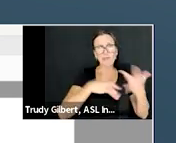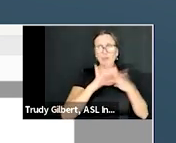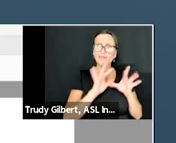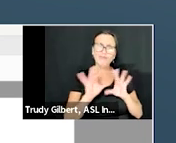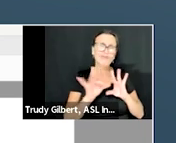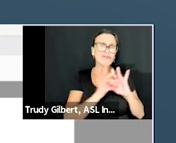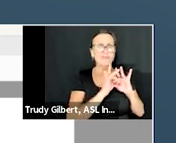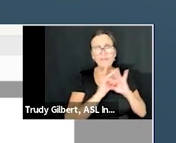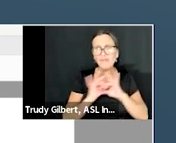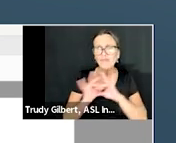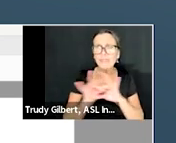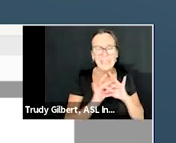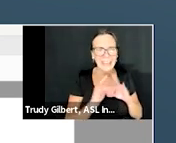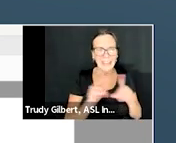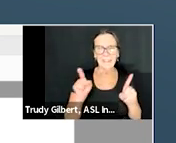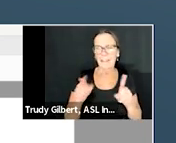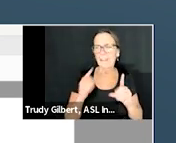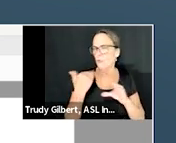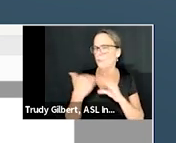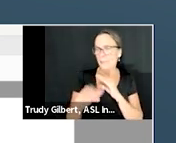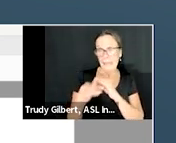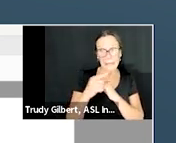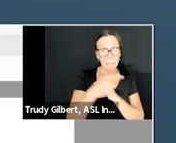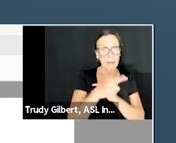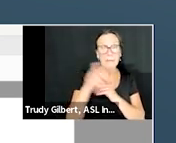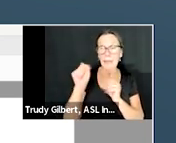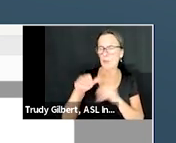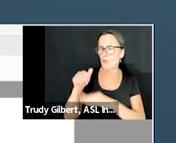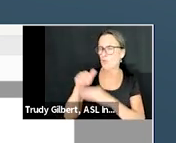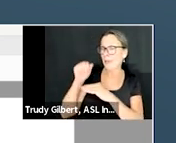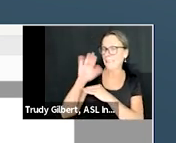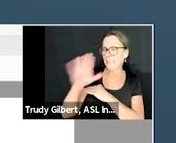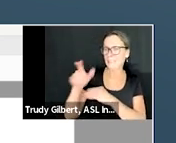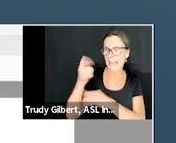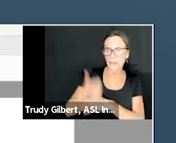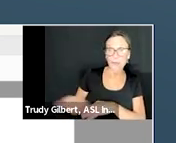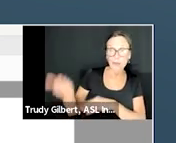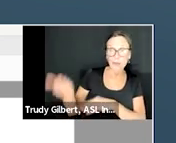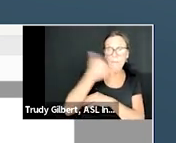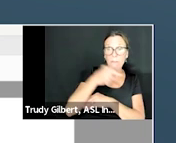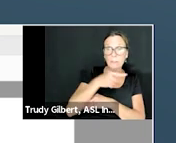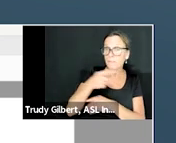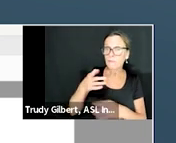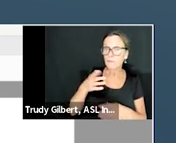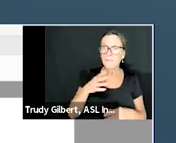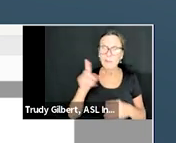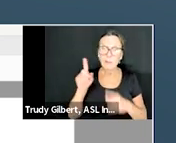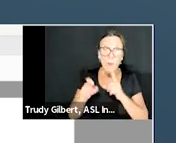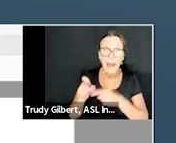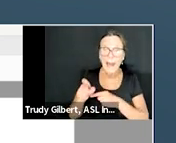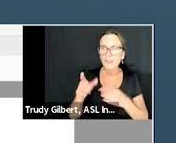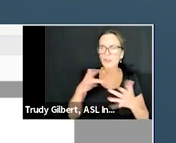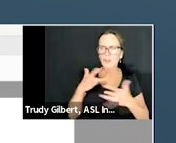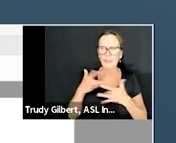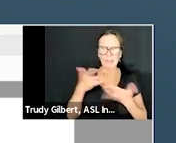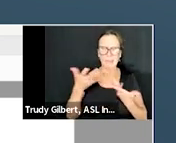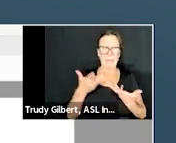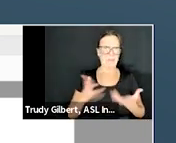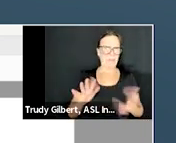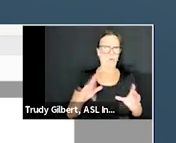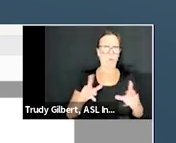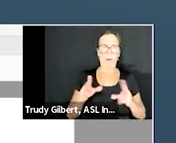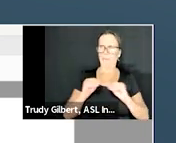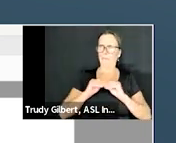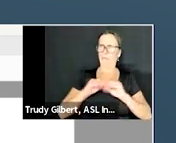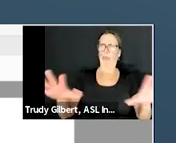So there's an email that you can send to the officers if you have a question or concern. Perhaps you don't want to post to the whole group.